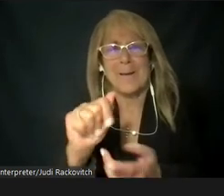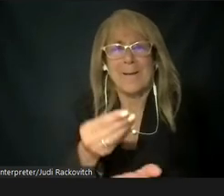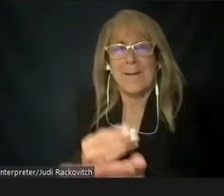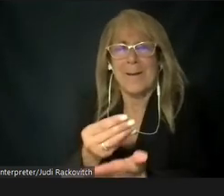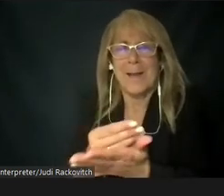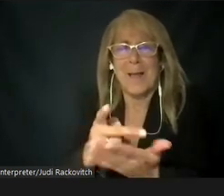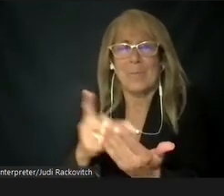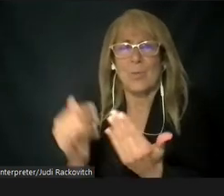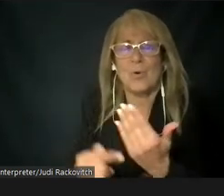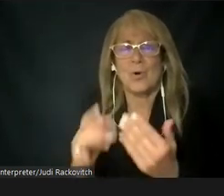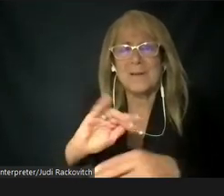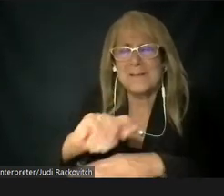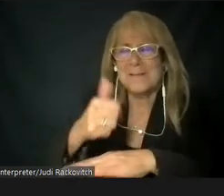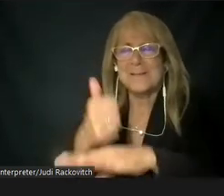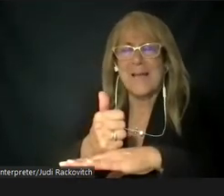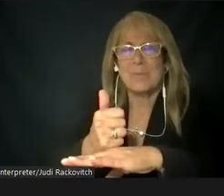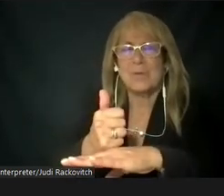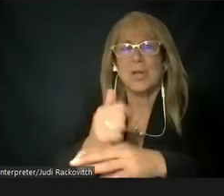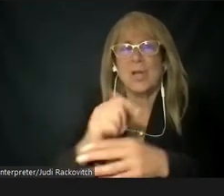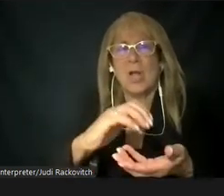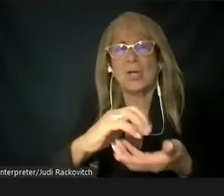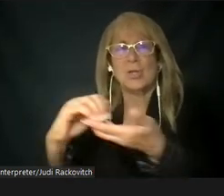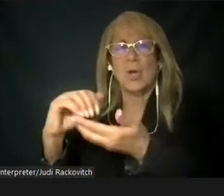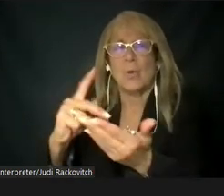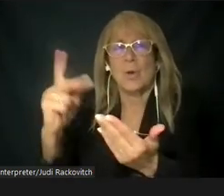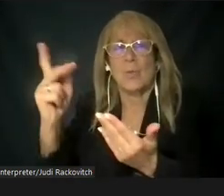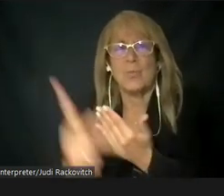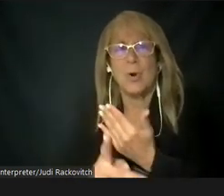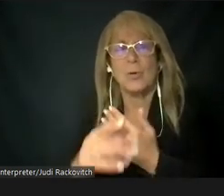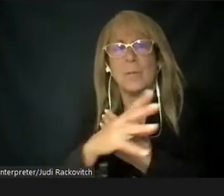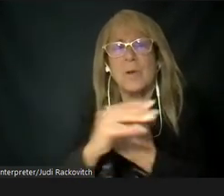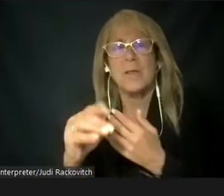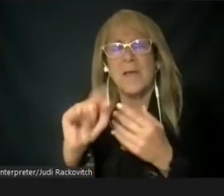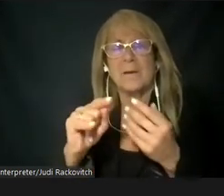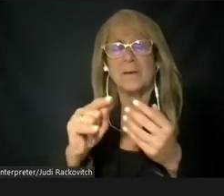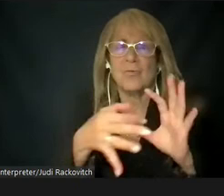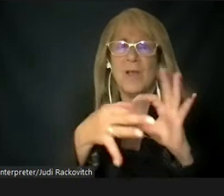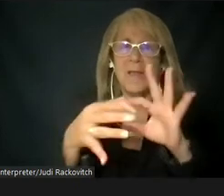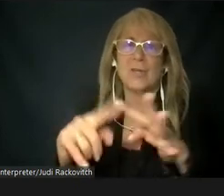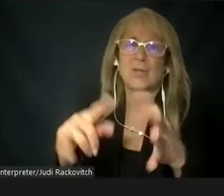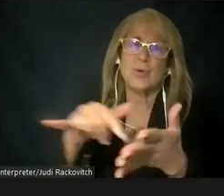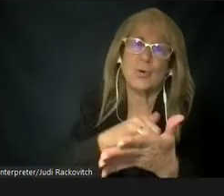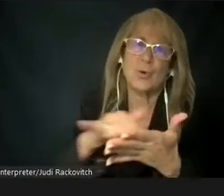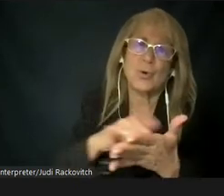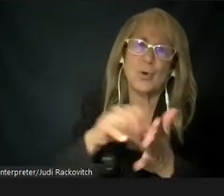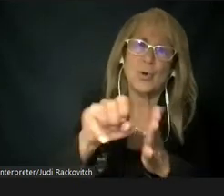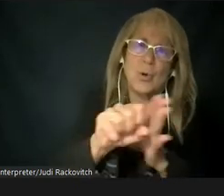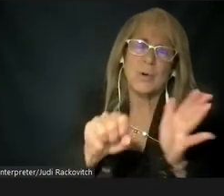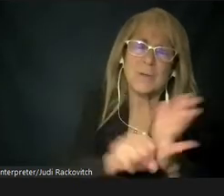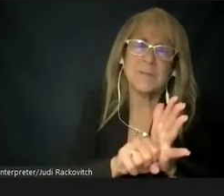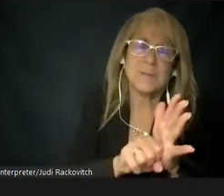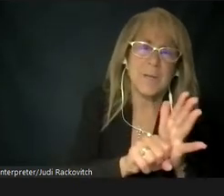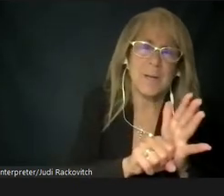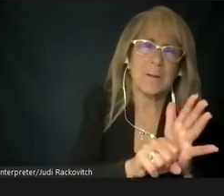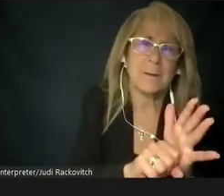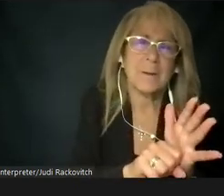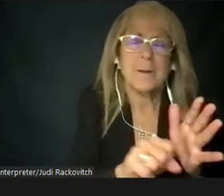establish a tolling program consistent with the purposes underlying the New York State legislation entitled the MTA Reform and Traffic Mobility Act.